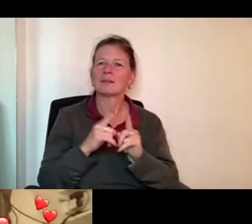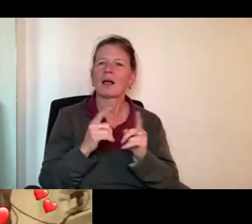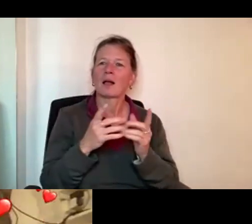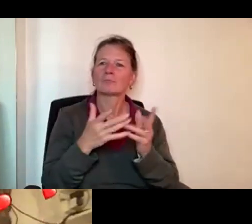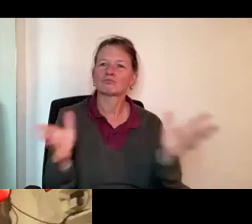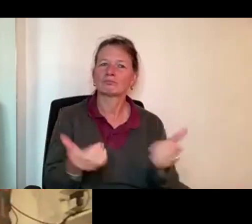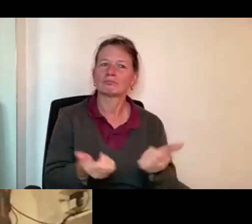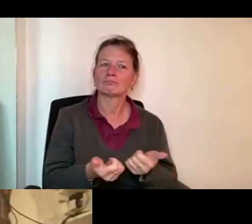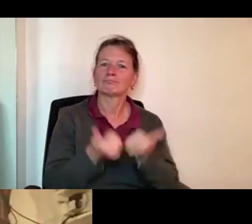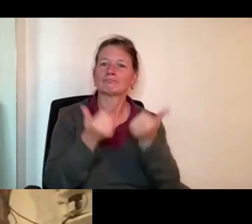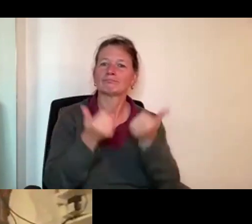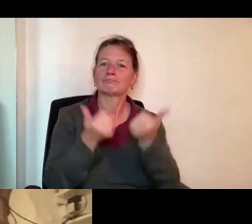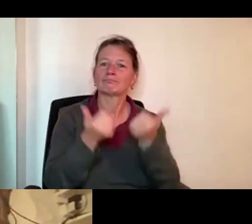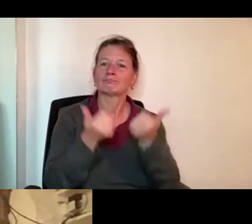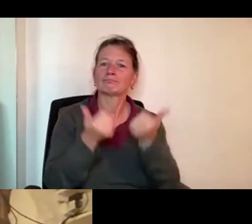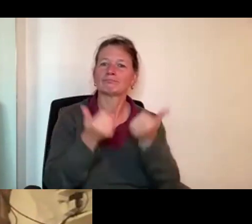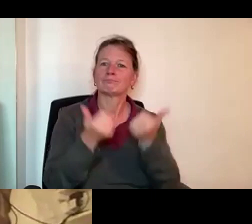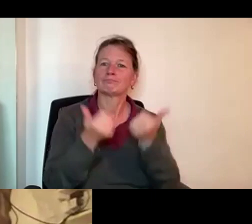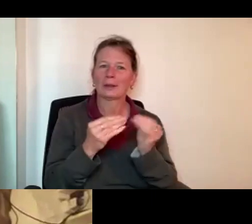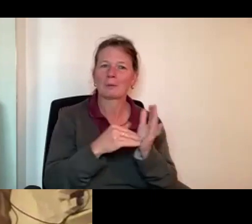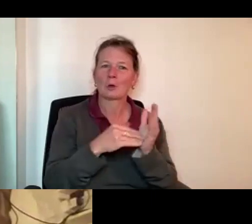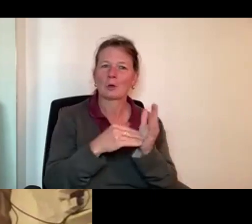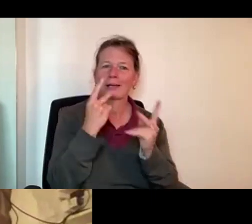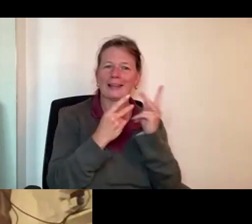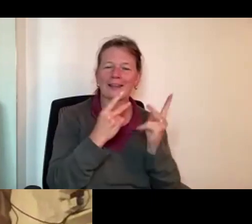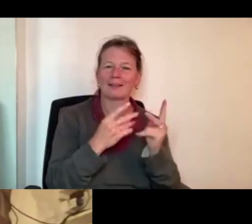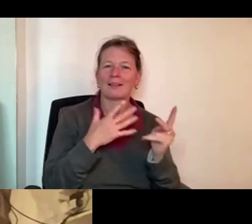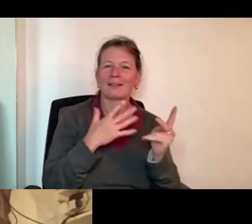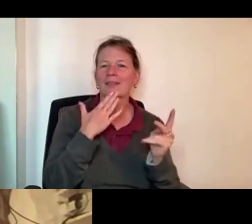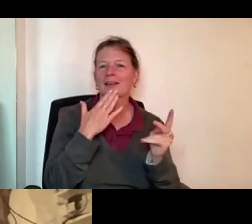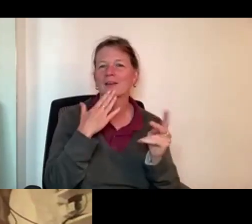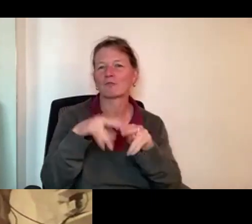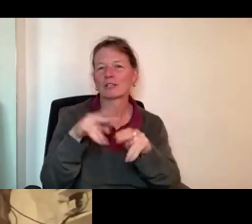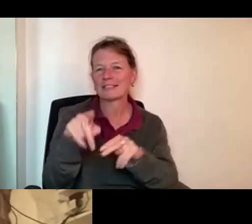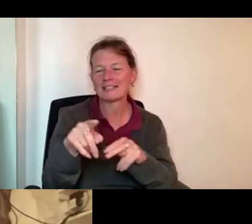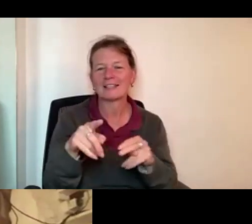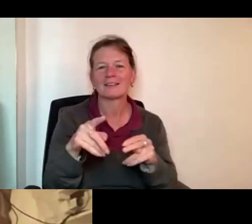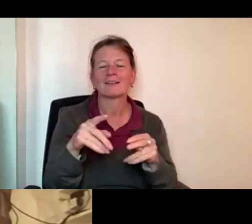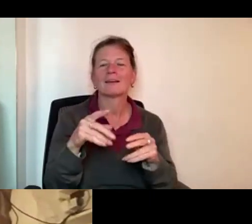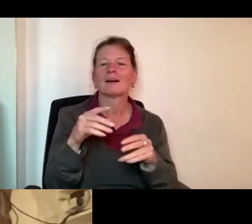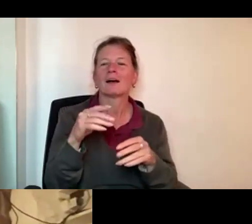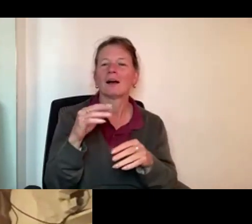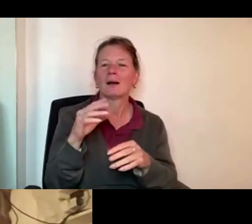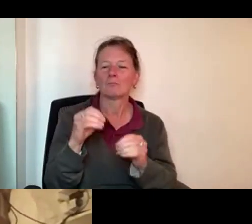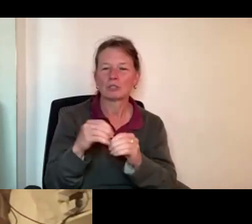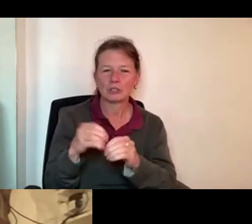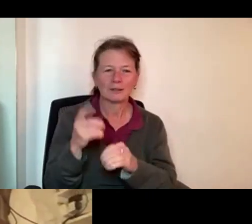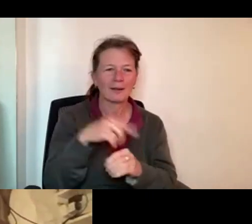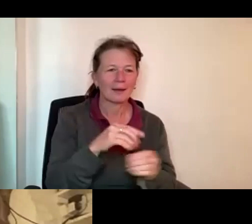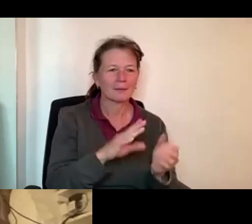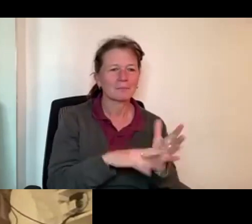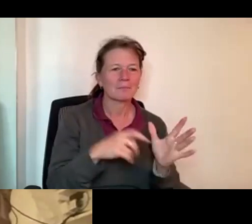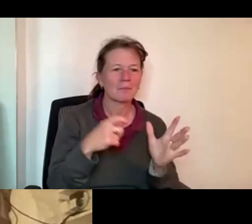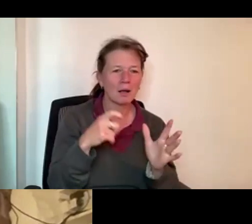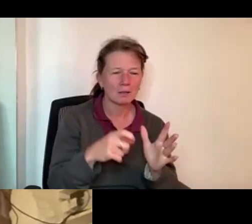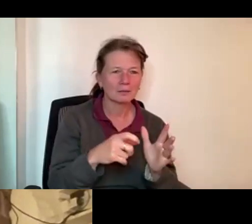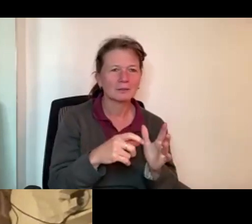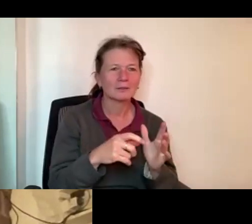great experiences with Mahogany. So I'm going to thank Freddie and Bridget and Mark for that, and for